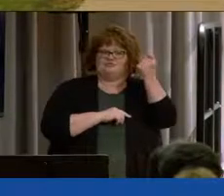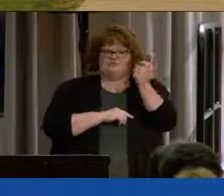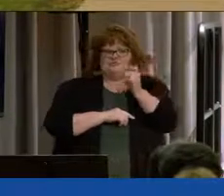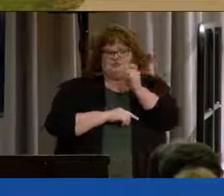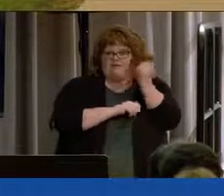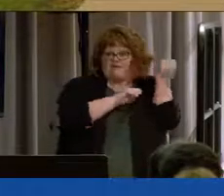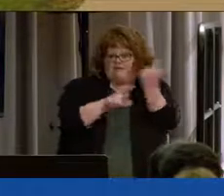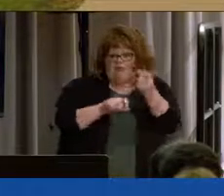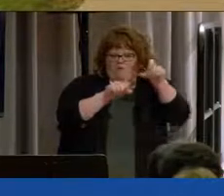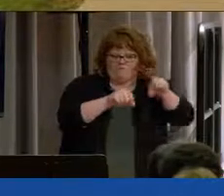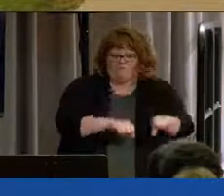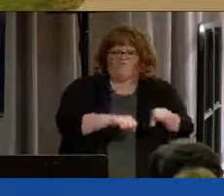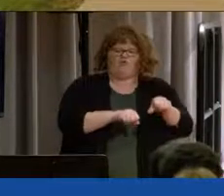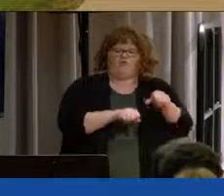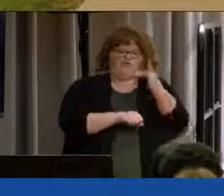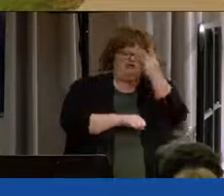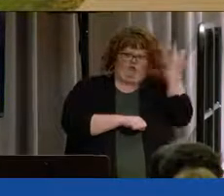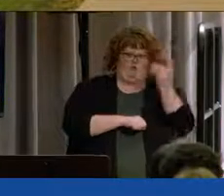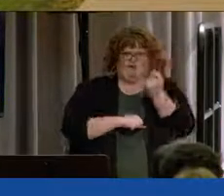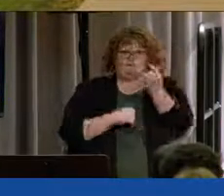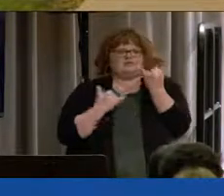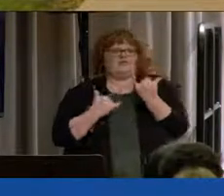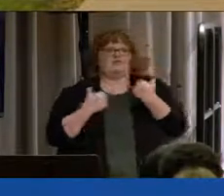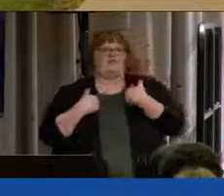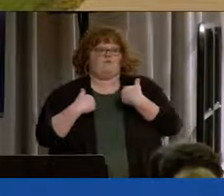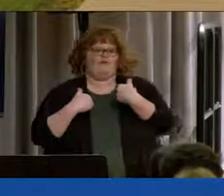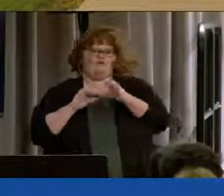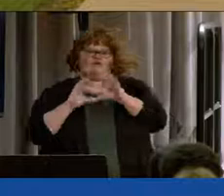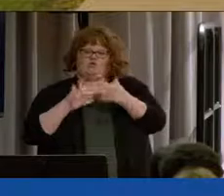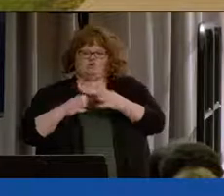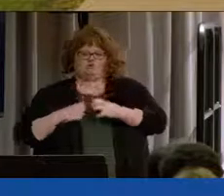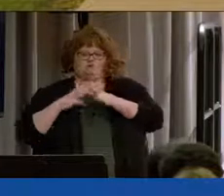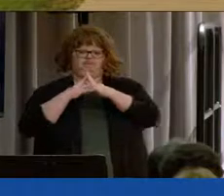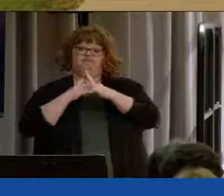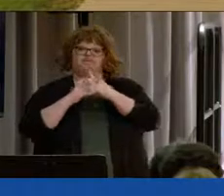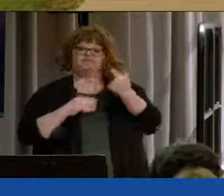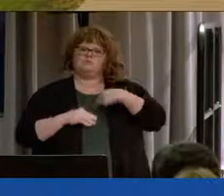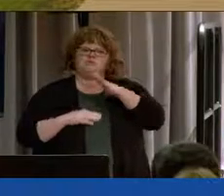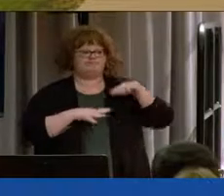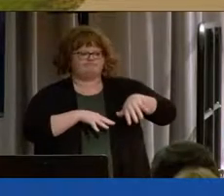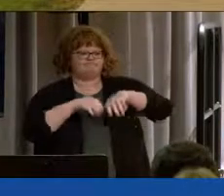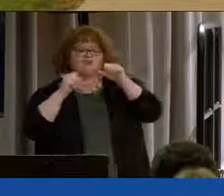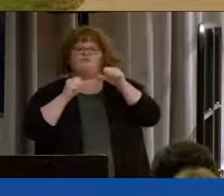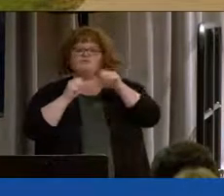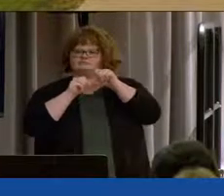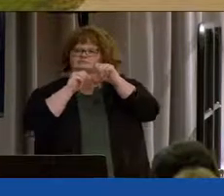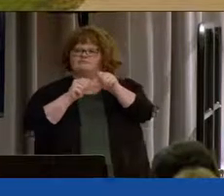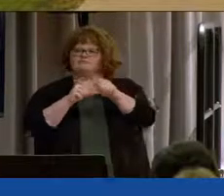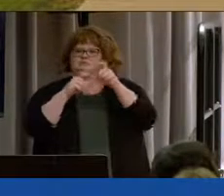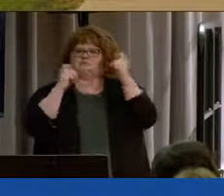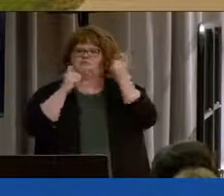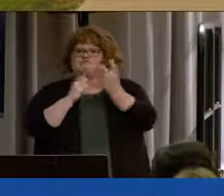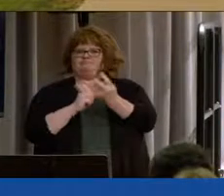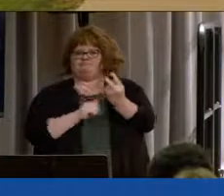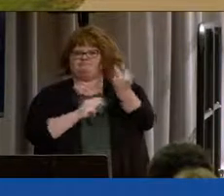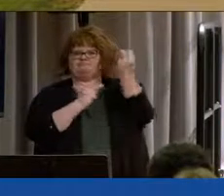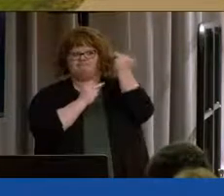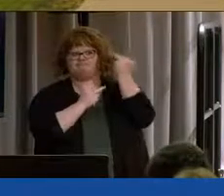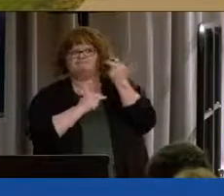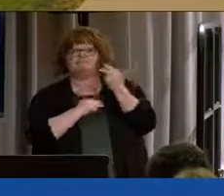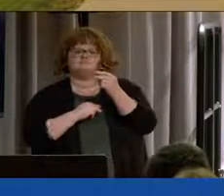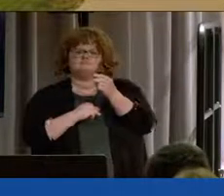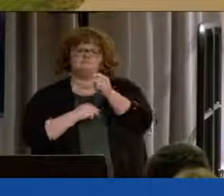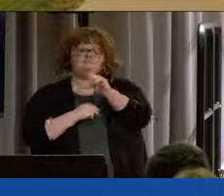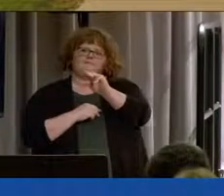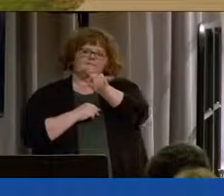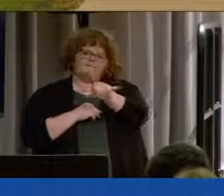call themselves the May 4th Task Force, took over the role of commemorating May 4th, 1970, every year from